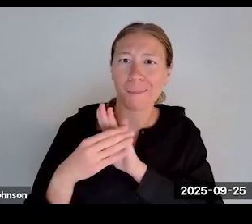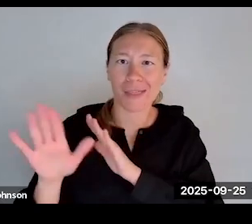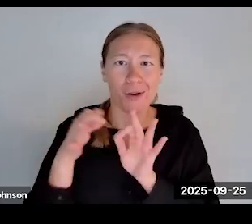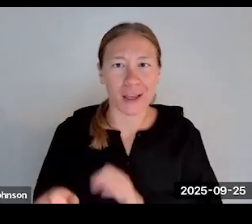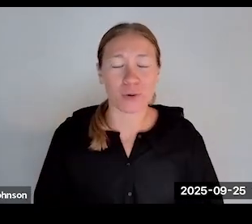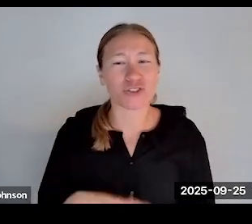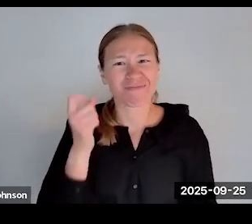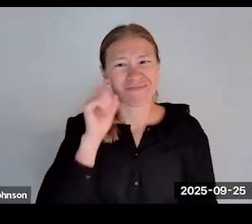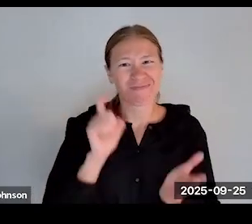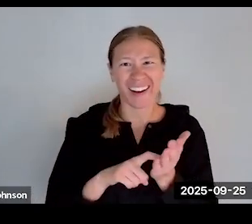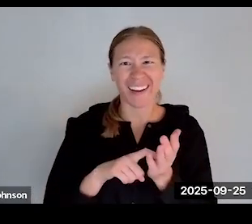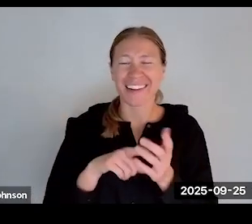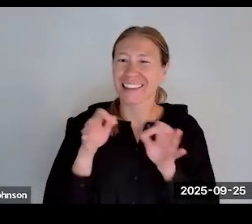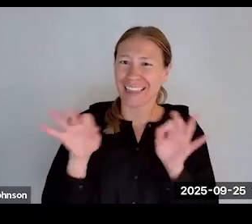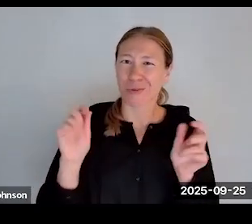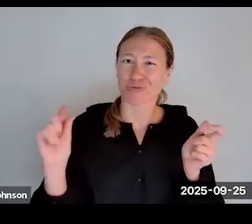over time.